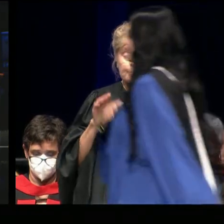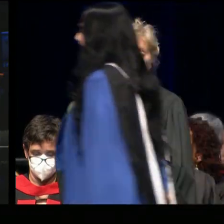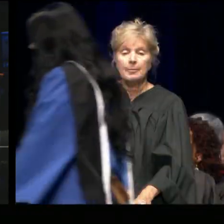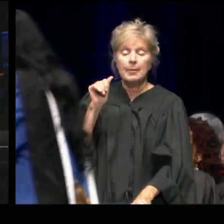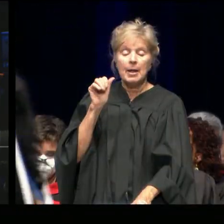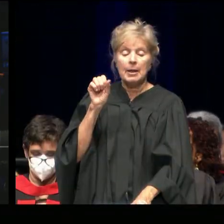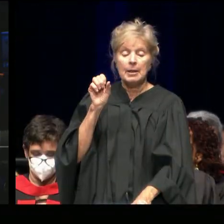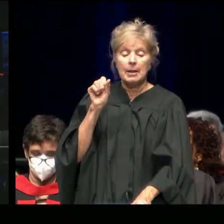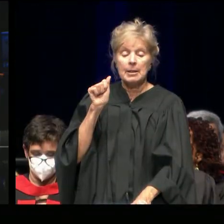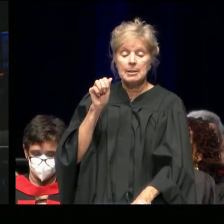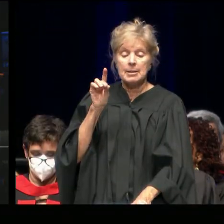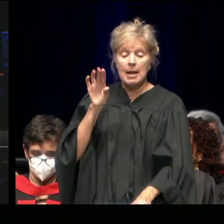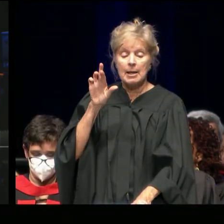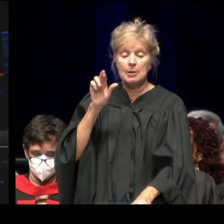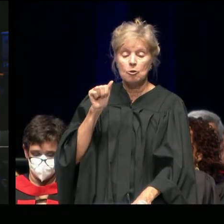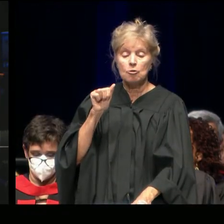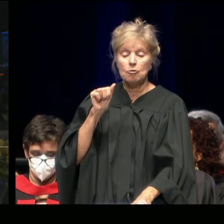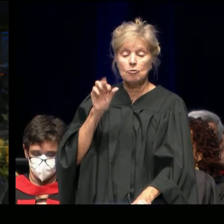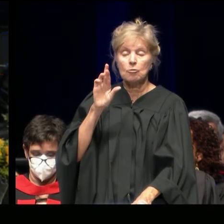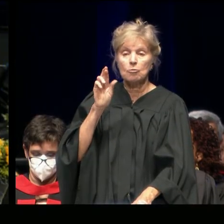Cassandra Fazio Raposo.